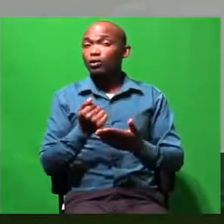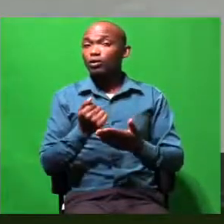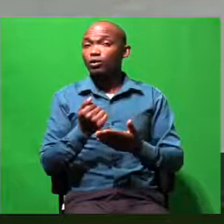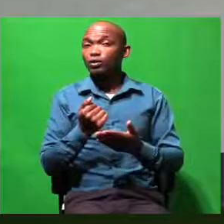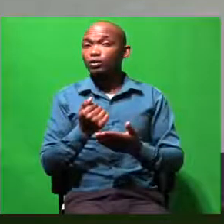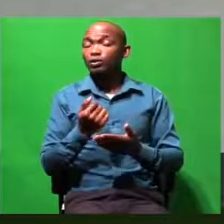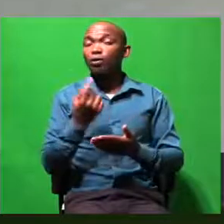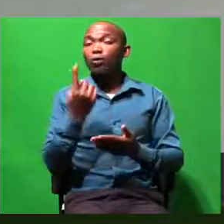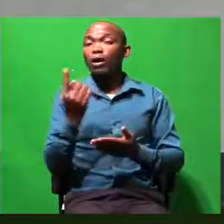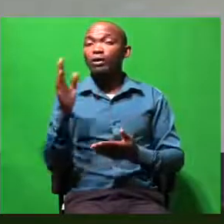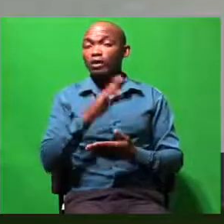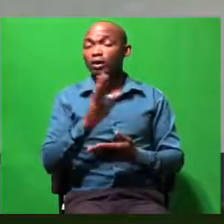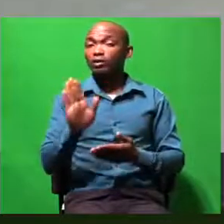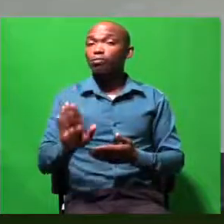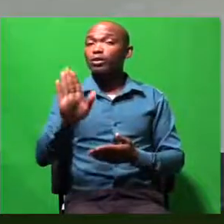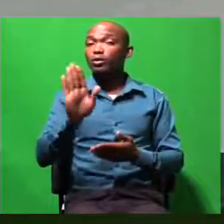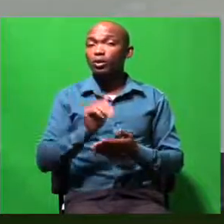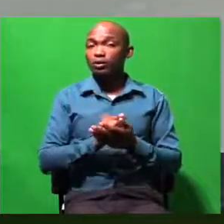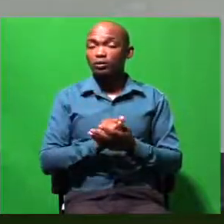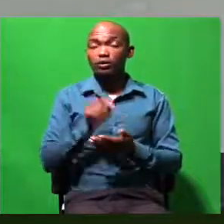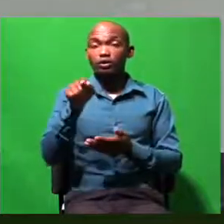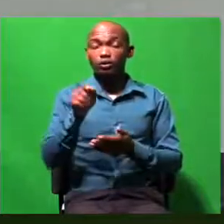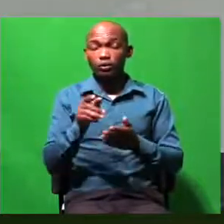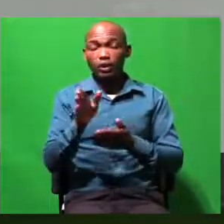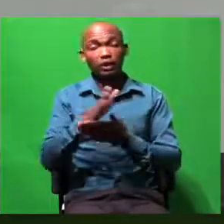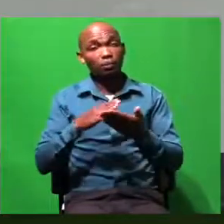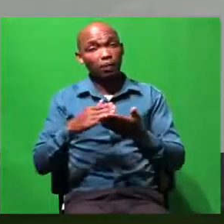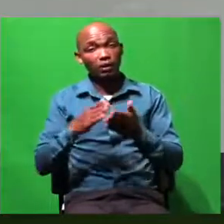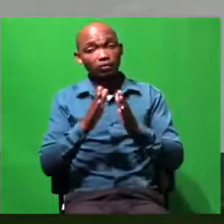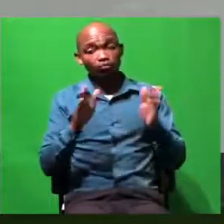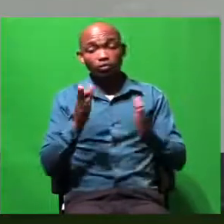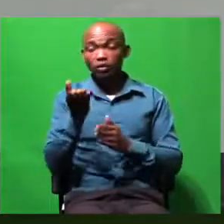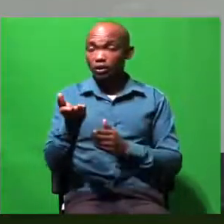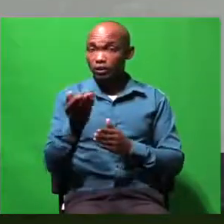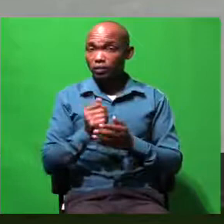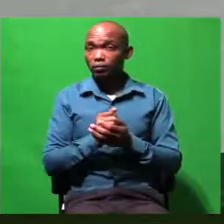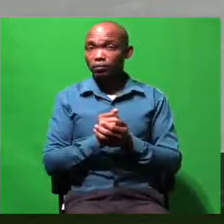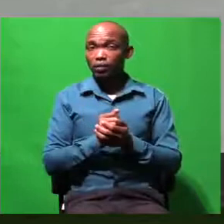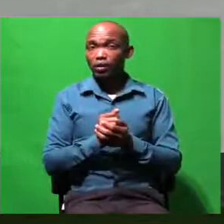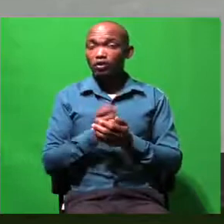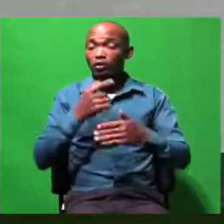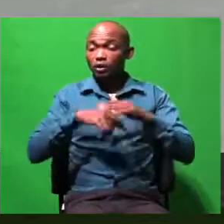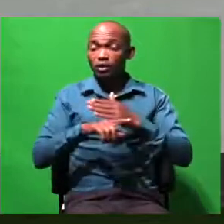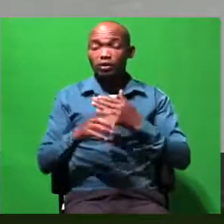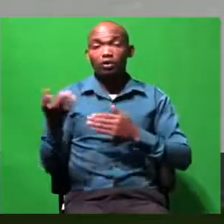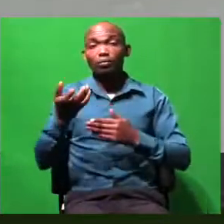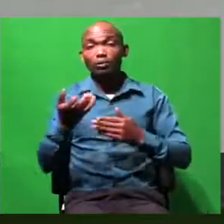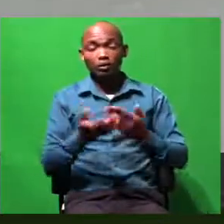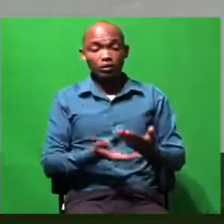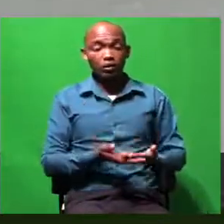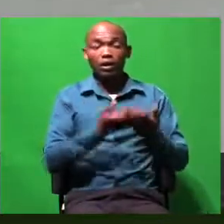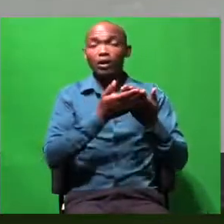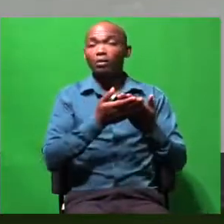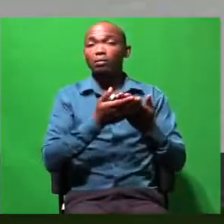because one day it will be your chance, it will be your part. So anyone in the